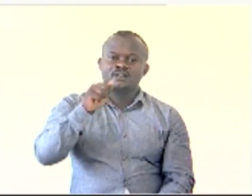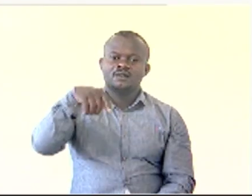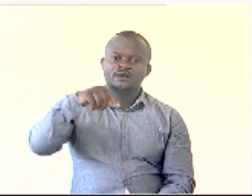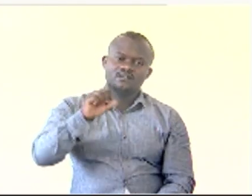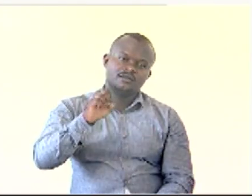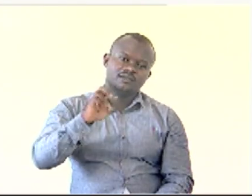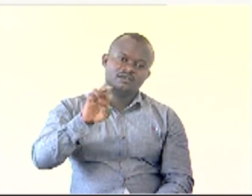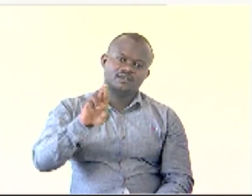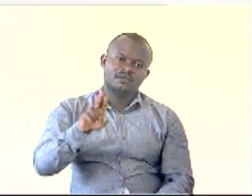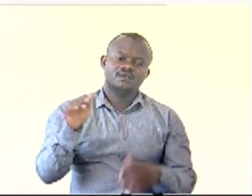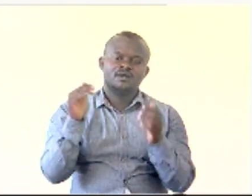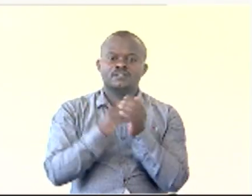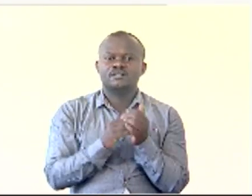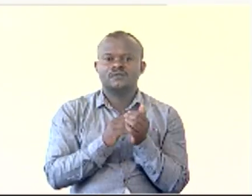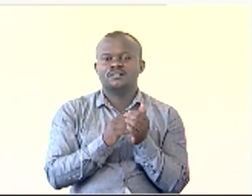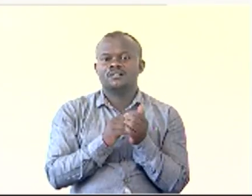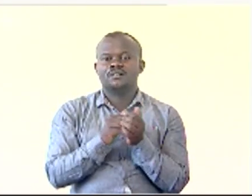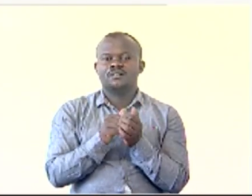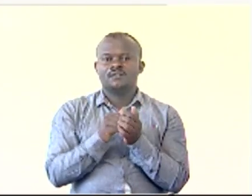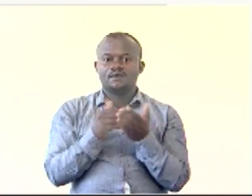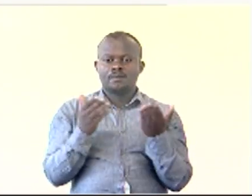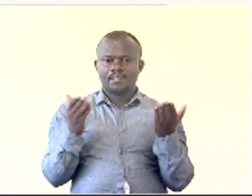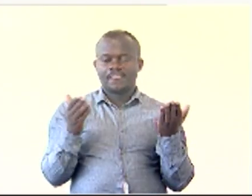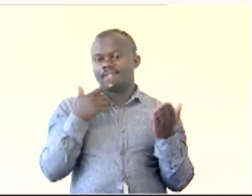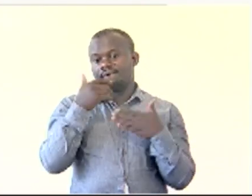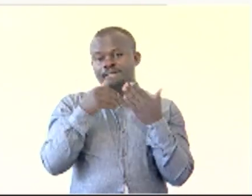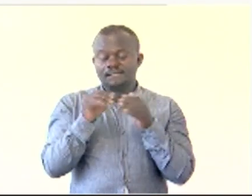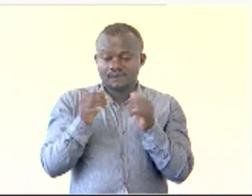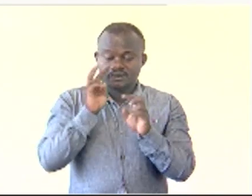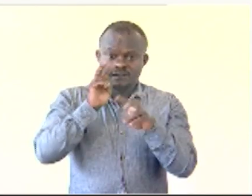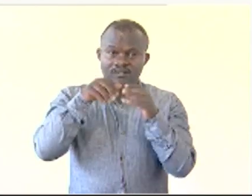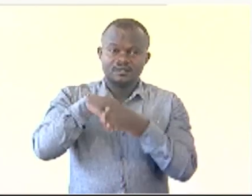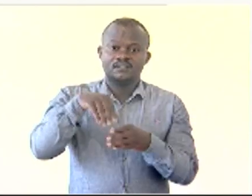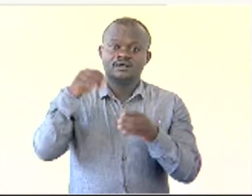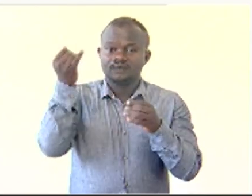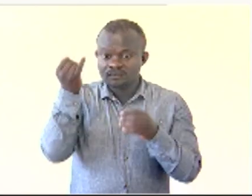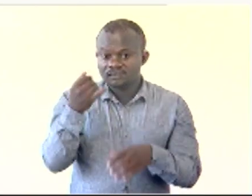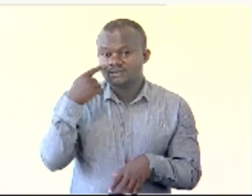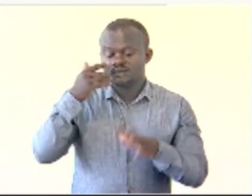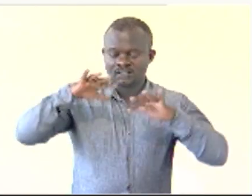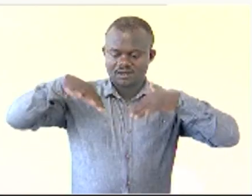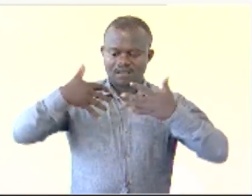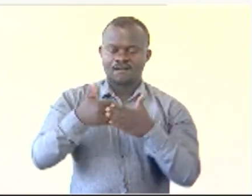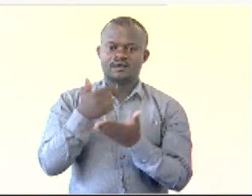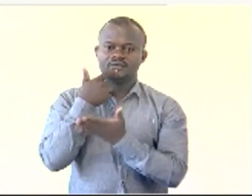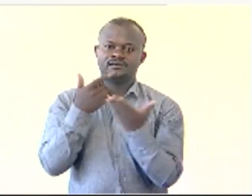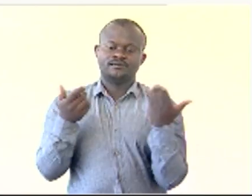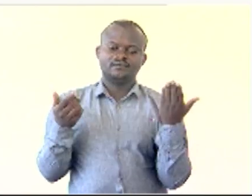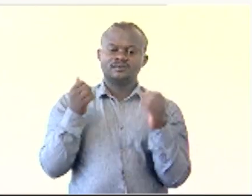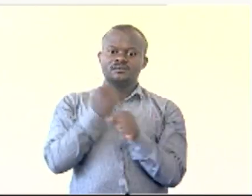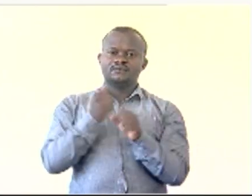and synovial fluid. So you try to see the diagram and you see how the ball and socket joint is